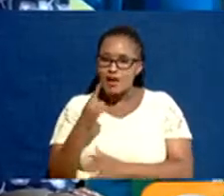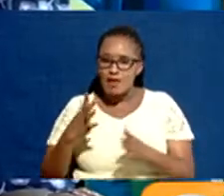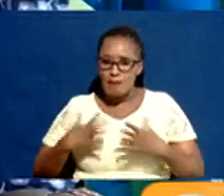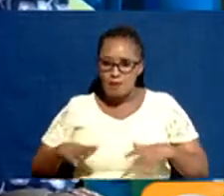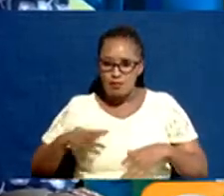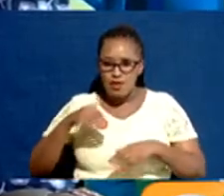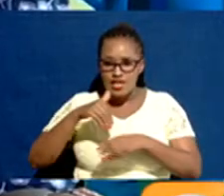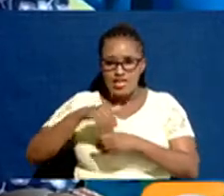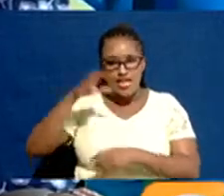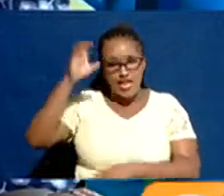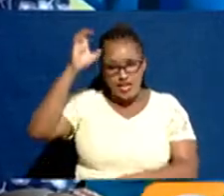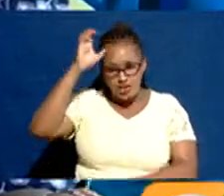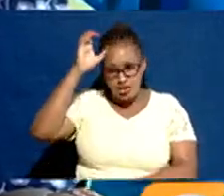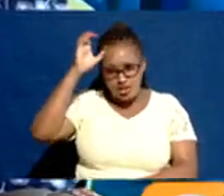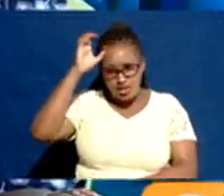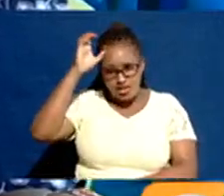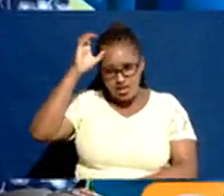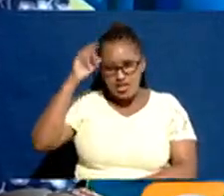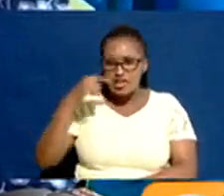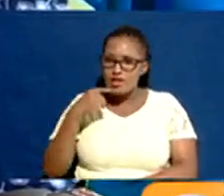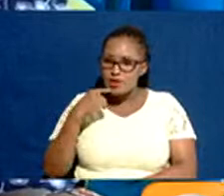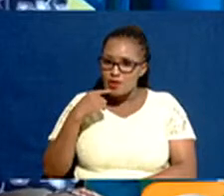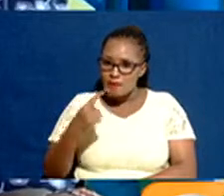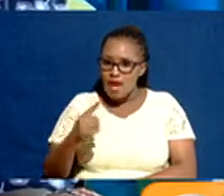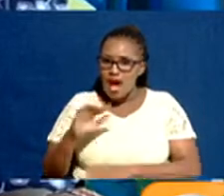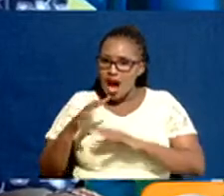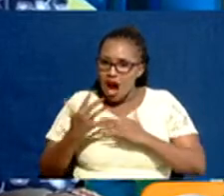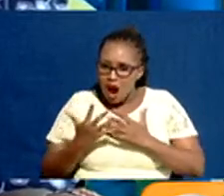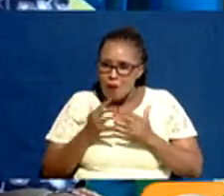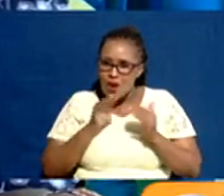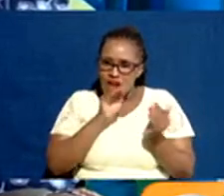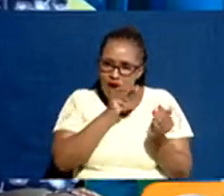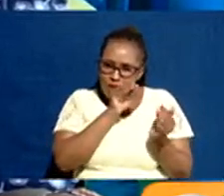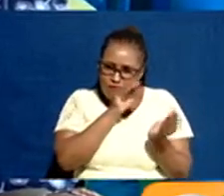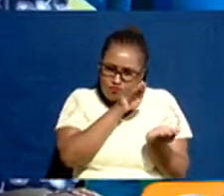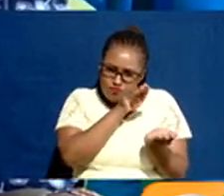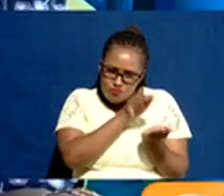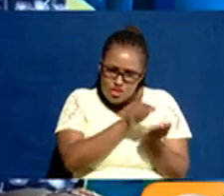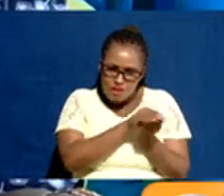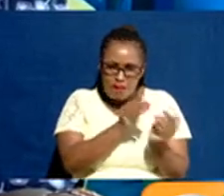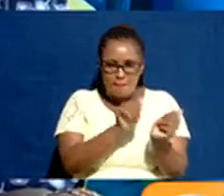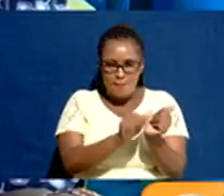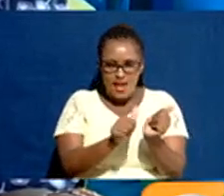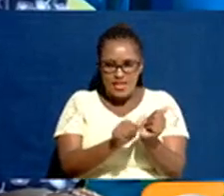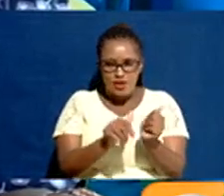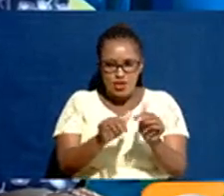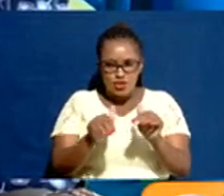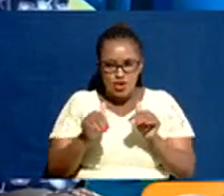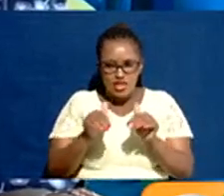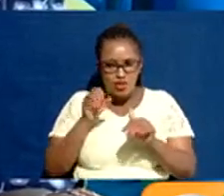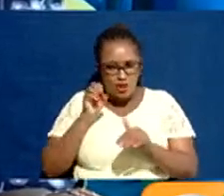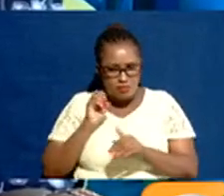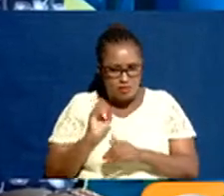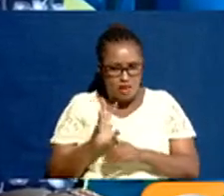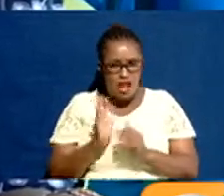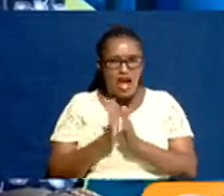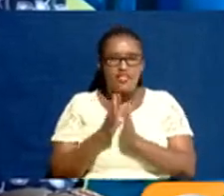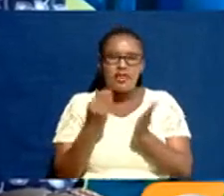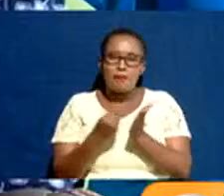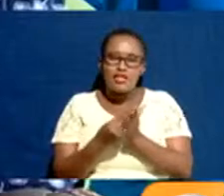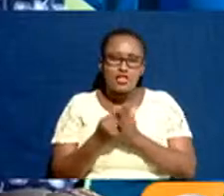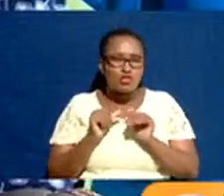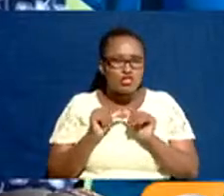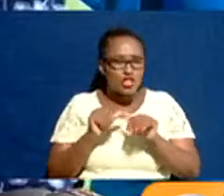and Kitale, the farmers there have been holding maize and expecting higher prices. And the prices are already very